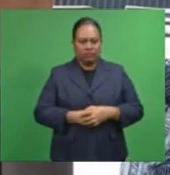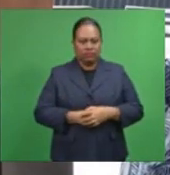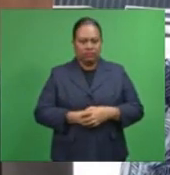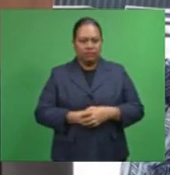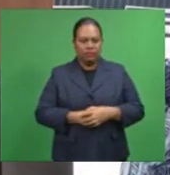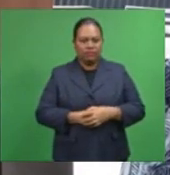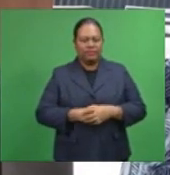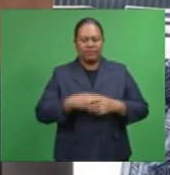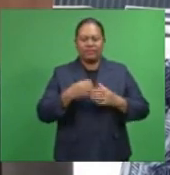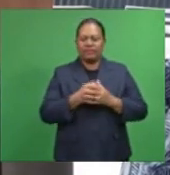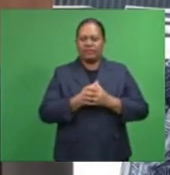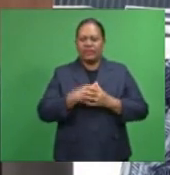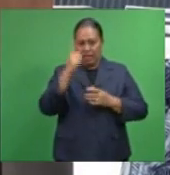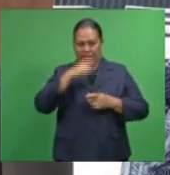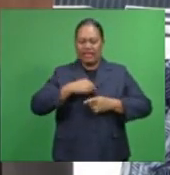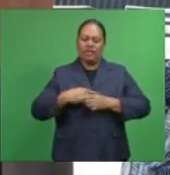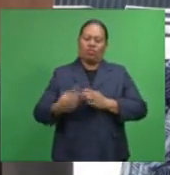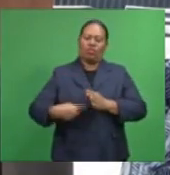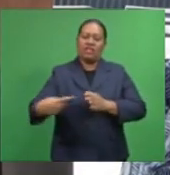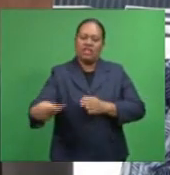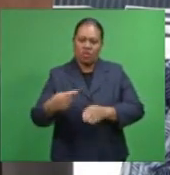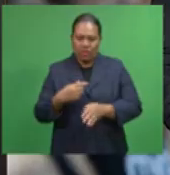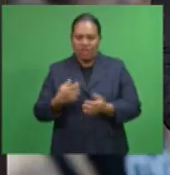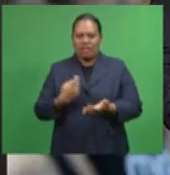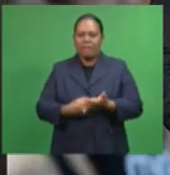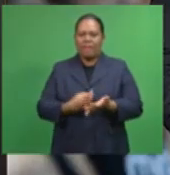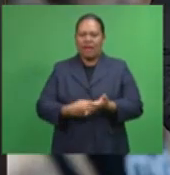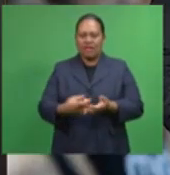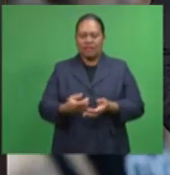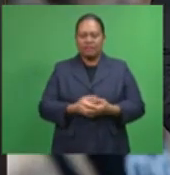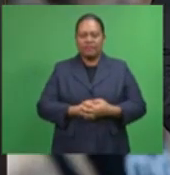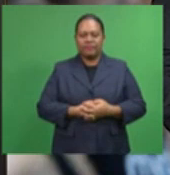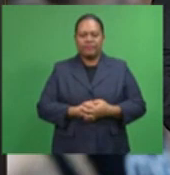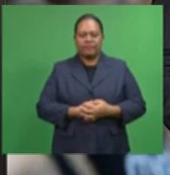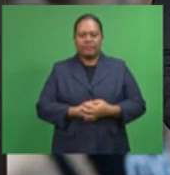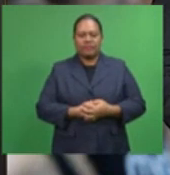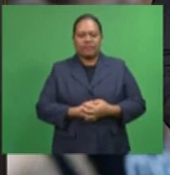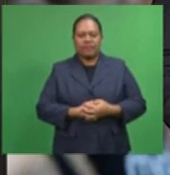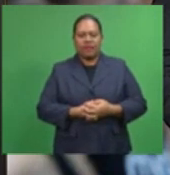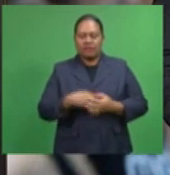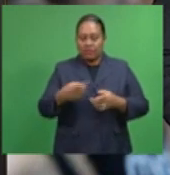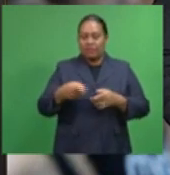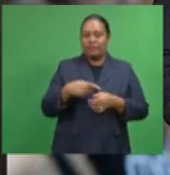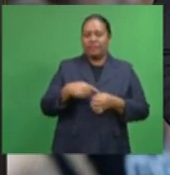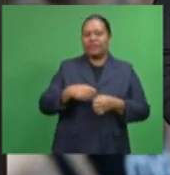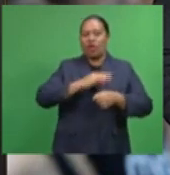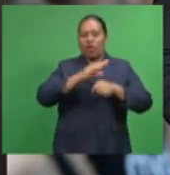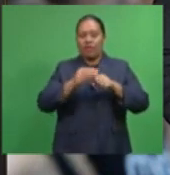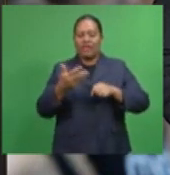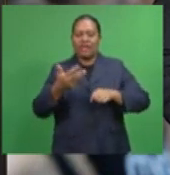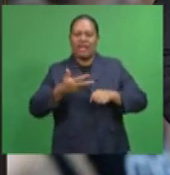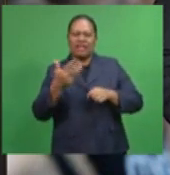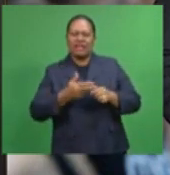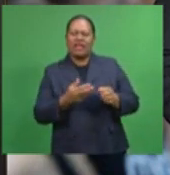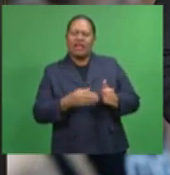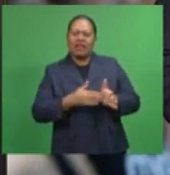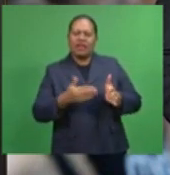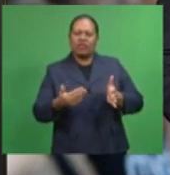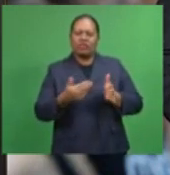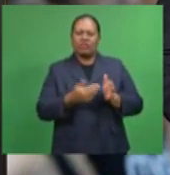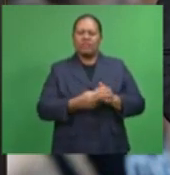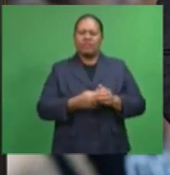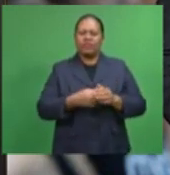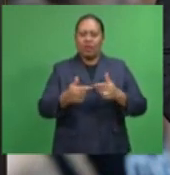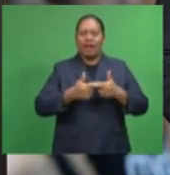enter something that can generate income. The New Zealand government will ease its COVID-19 restrictions and come down to